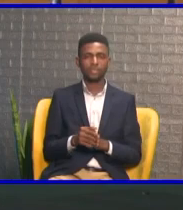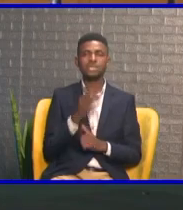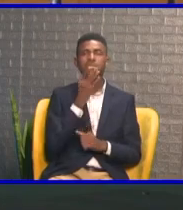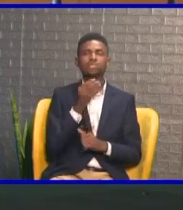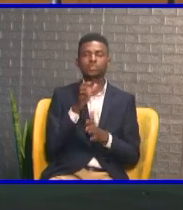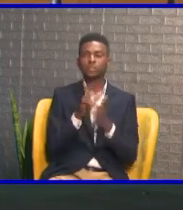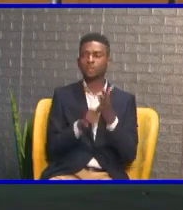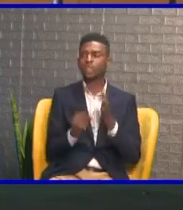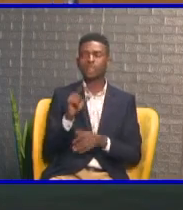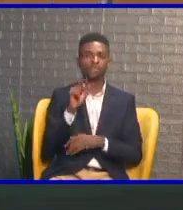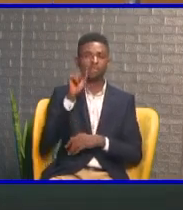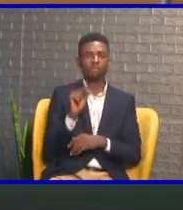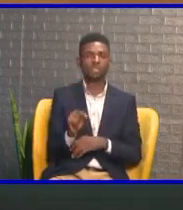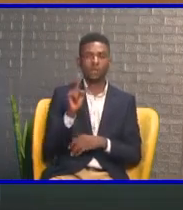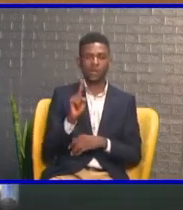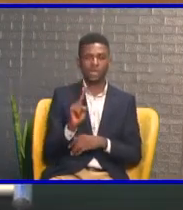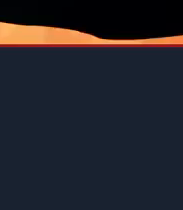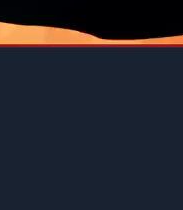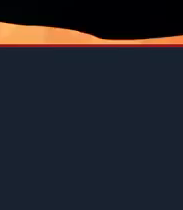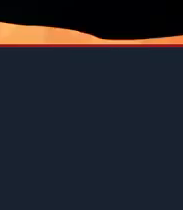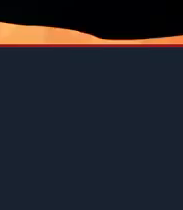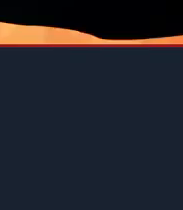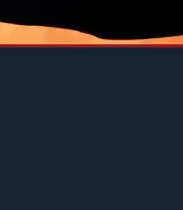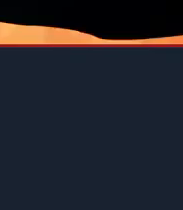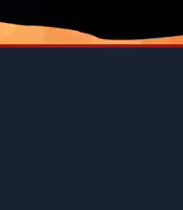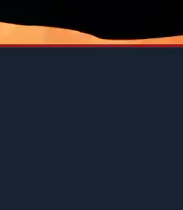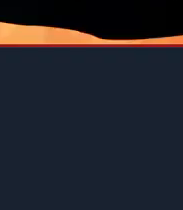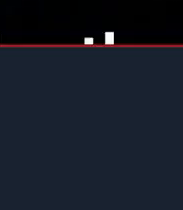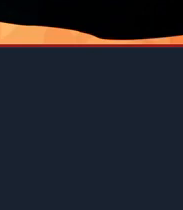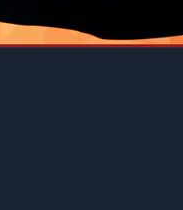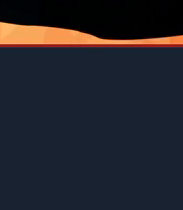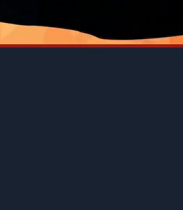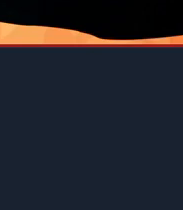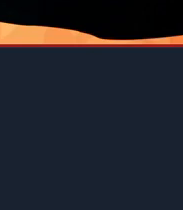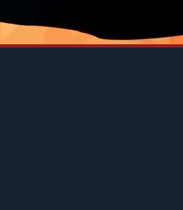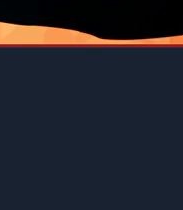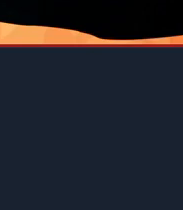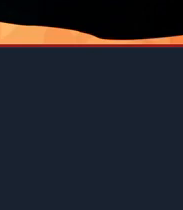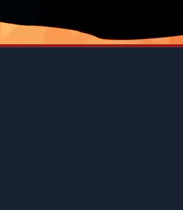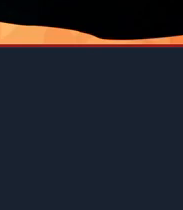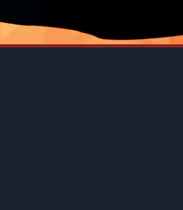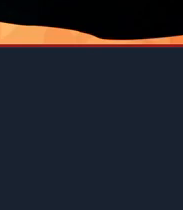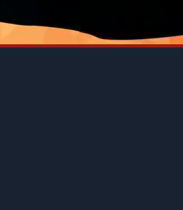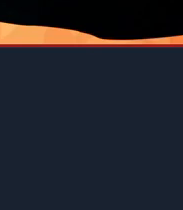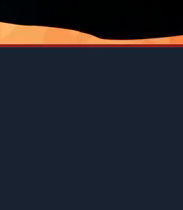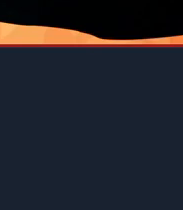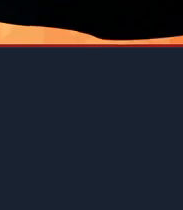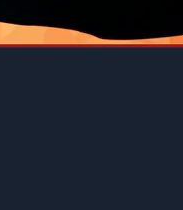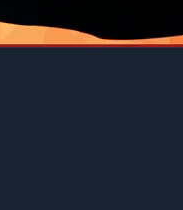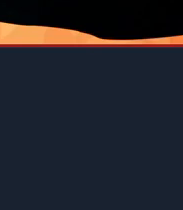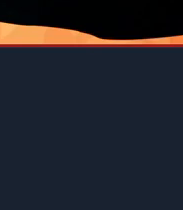Hebrews 11:1. Let's go there. Hebrews 11:1. Now, faith is the substance of things hoped